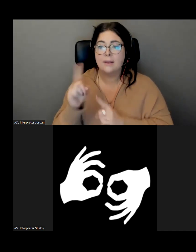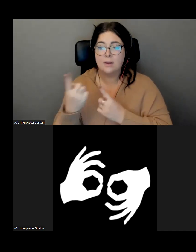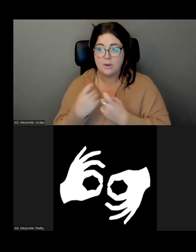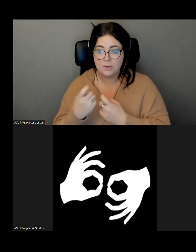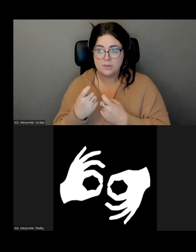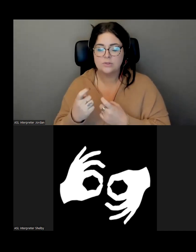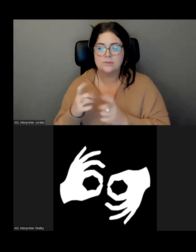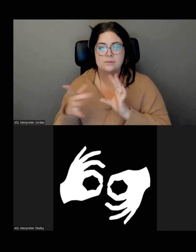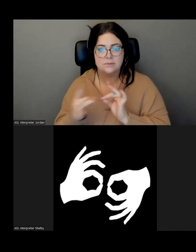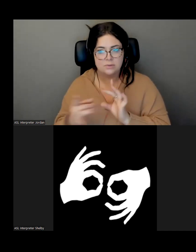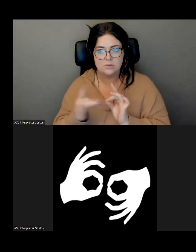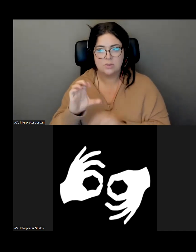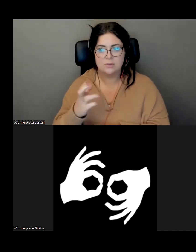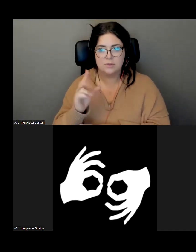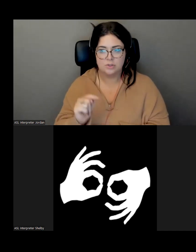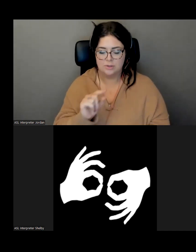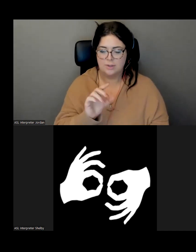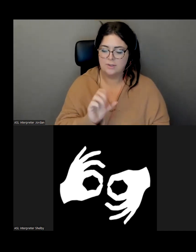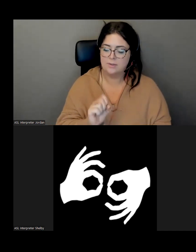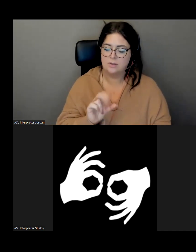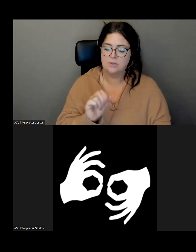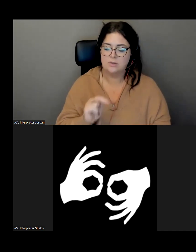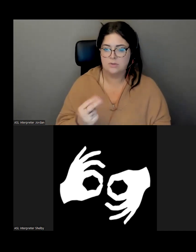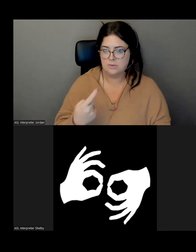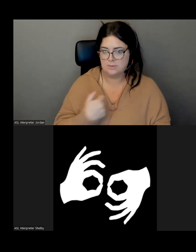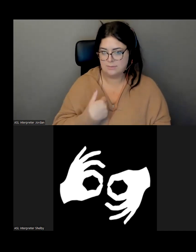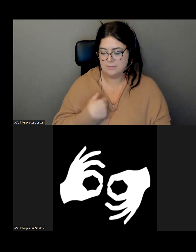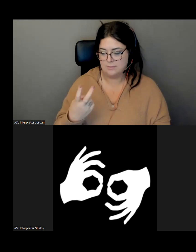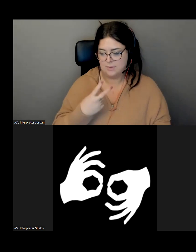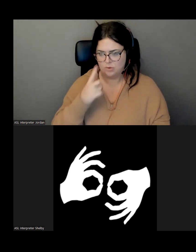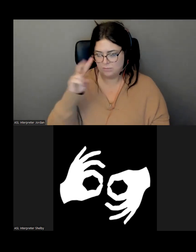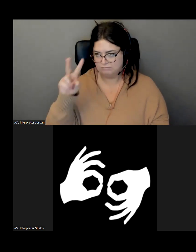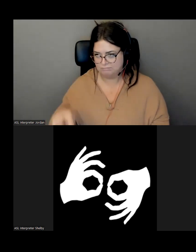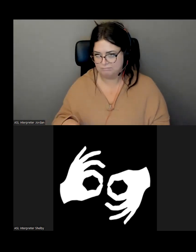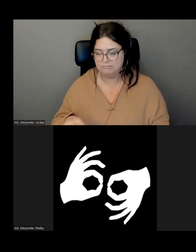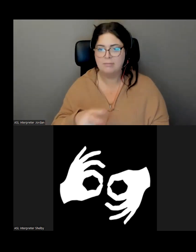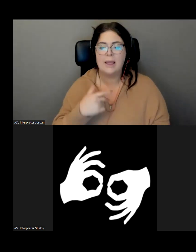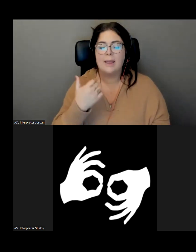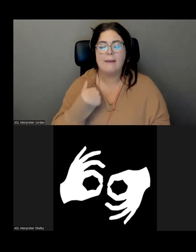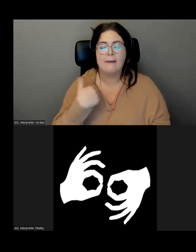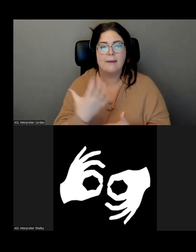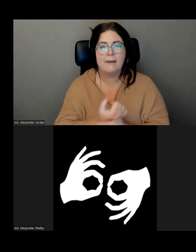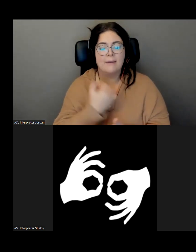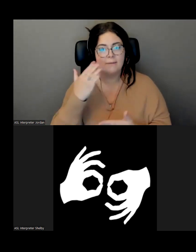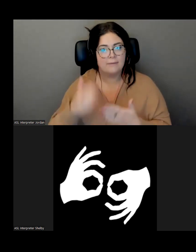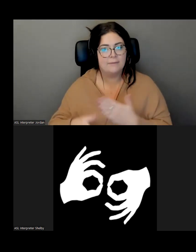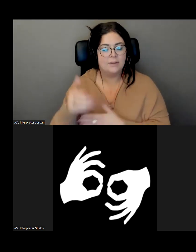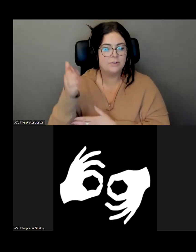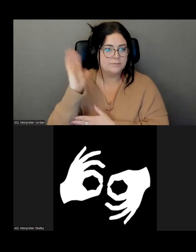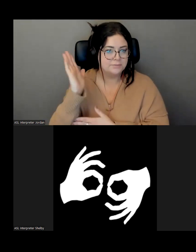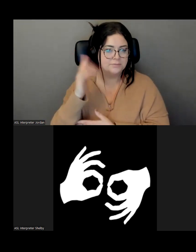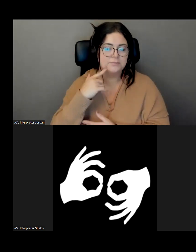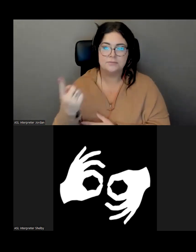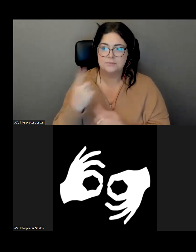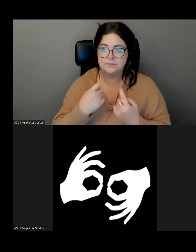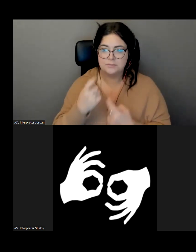Both myself and Susan will be monitoring the chat throughout the call. And of course, at the end of the session, we will have an opportunity to ask questions directly over to